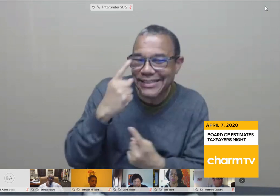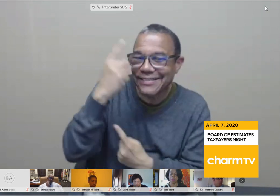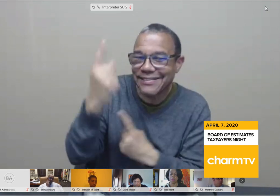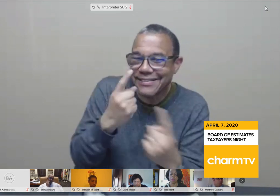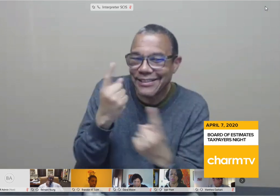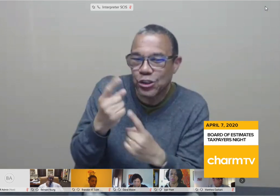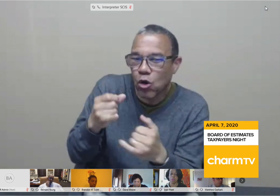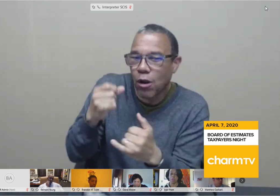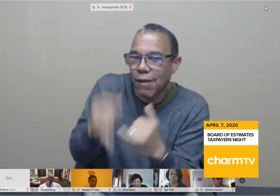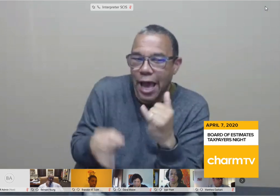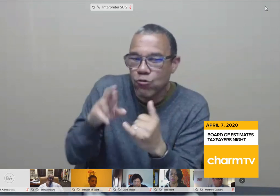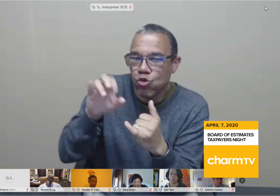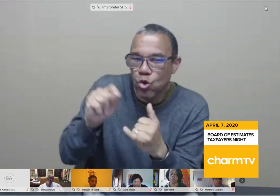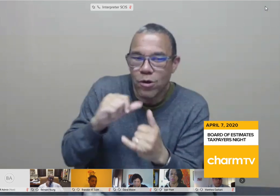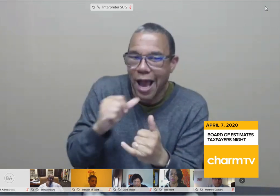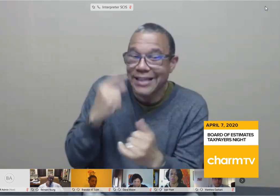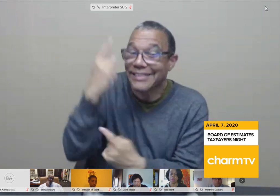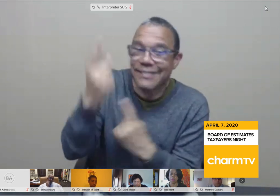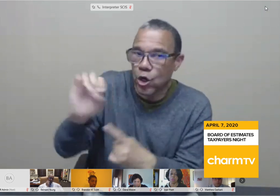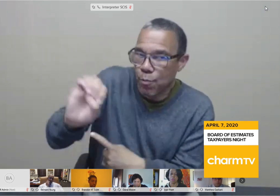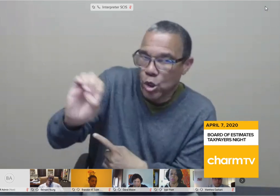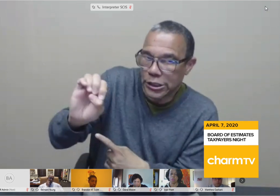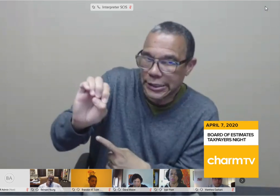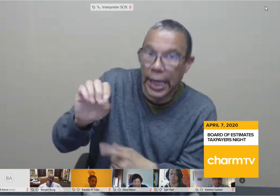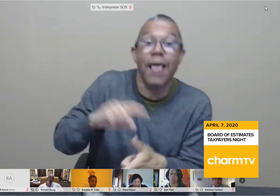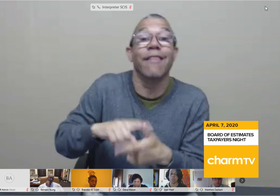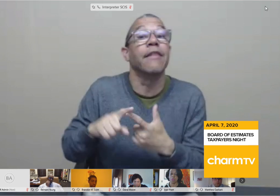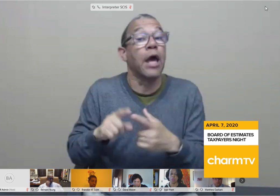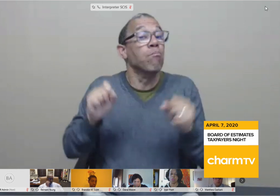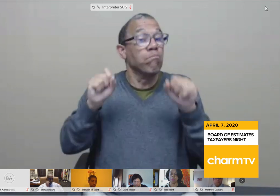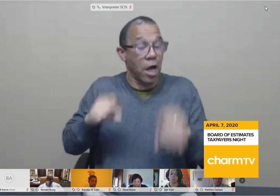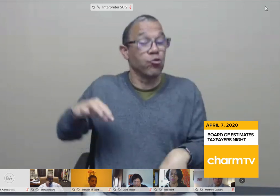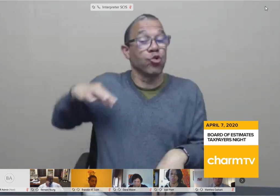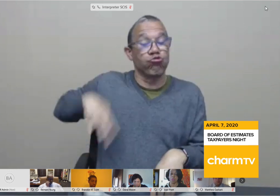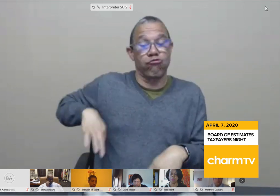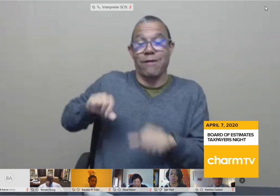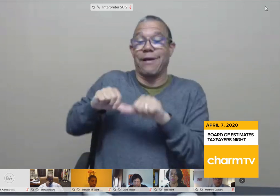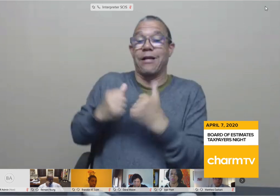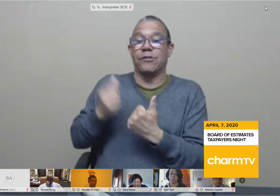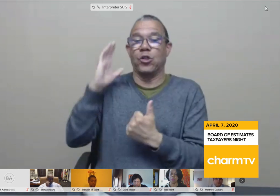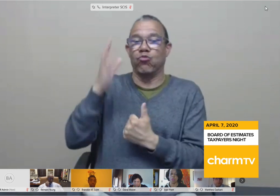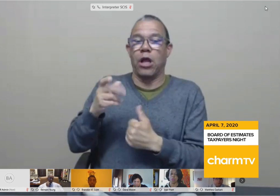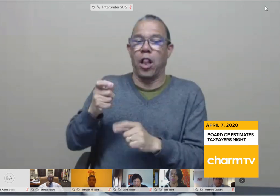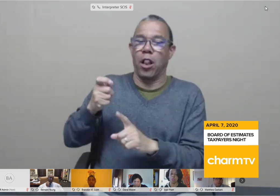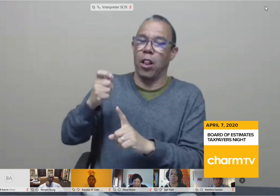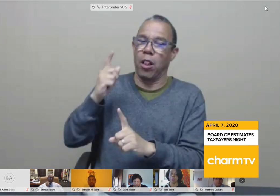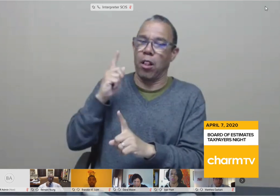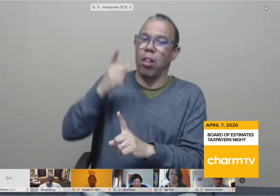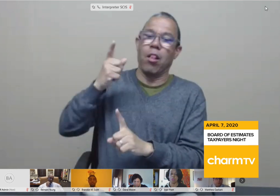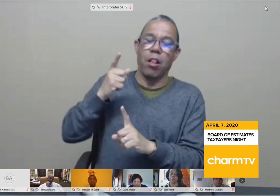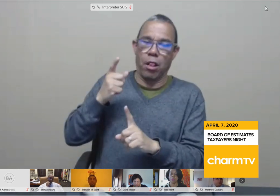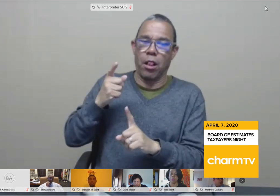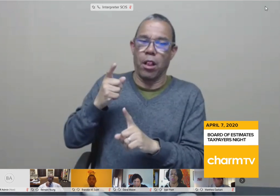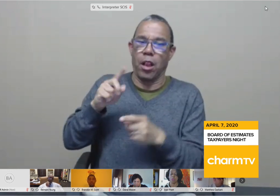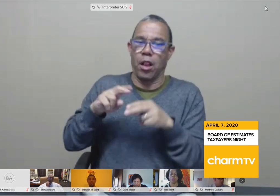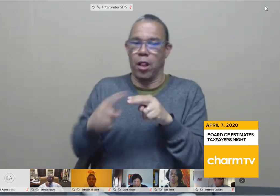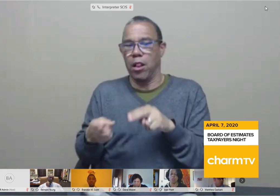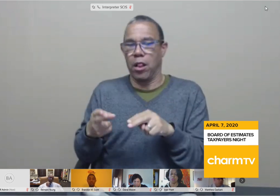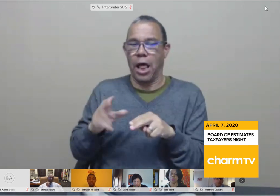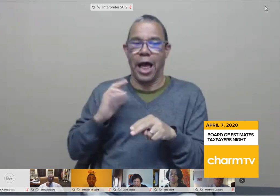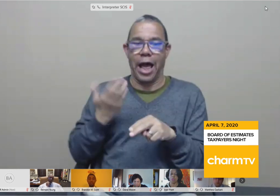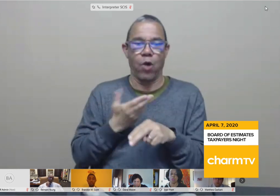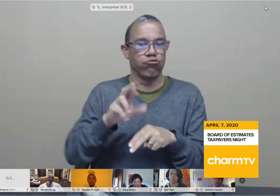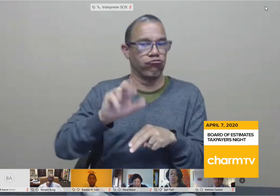that. And so, you know, we definitely take that kind of action very seriously. The policy as